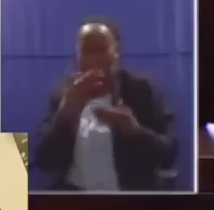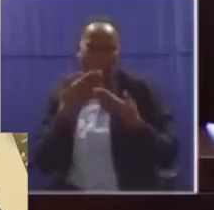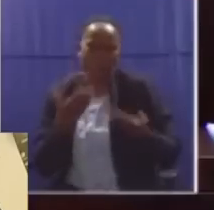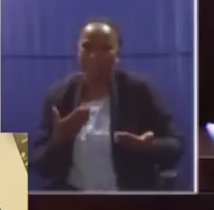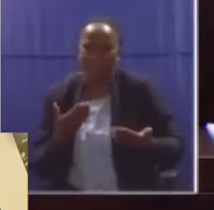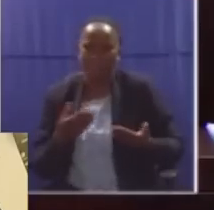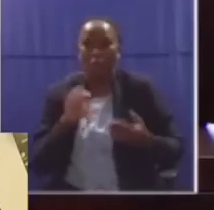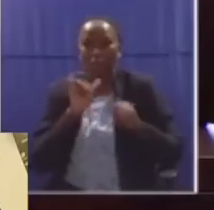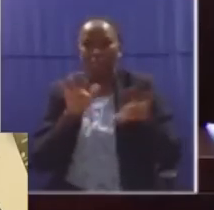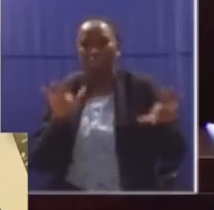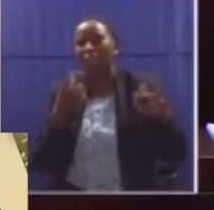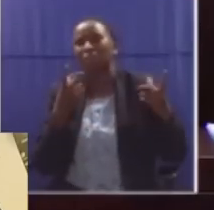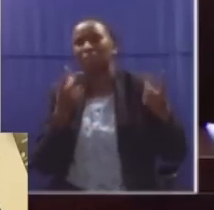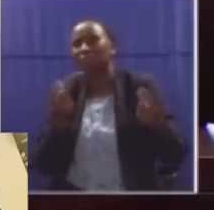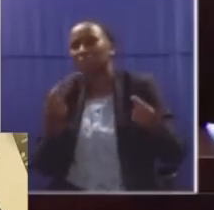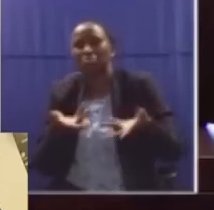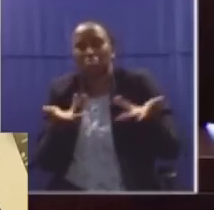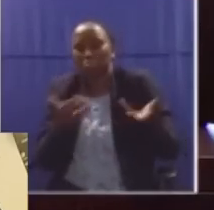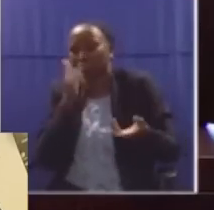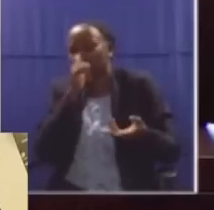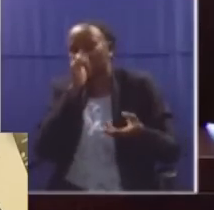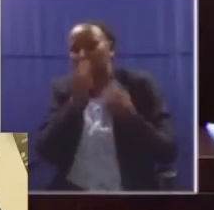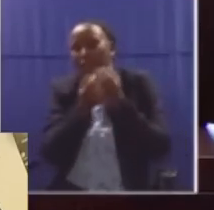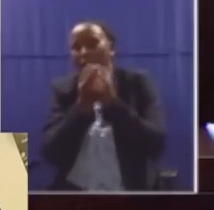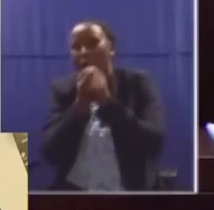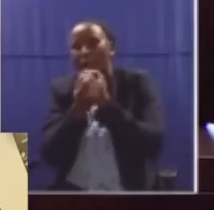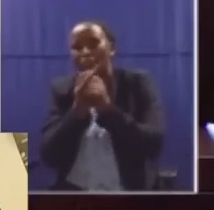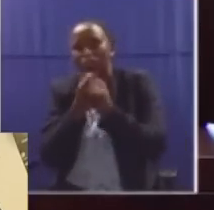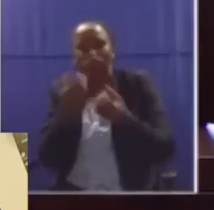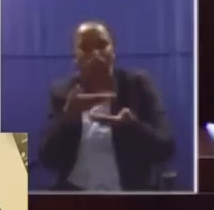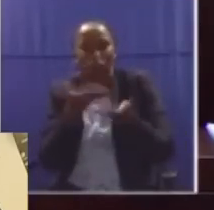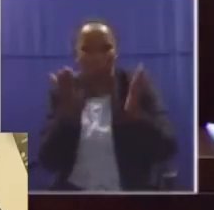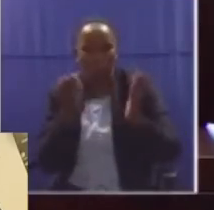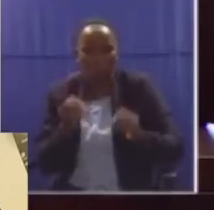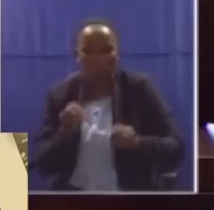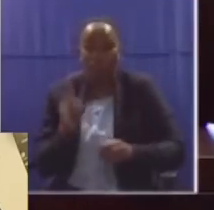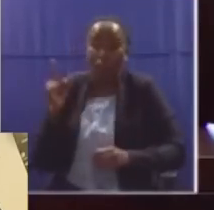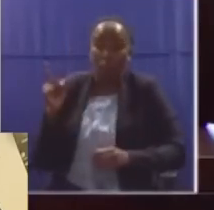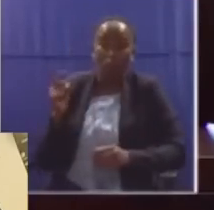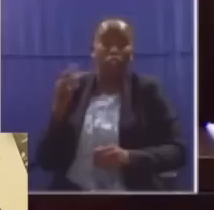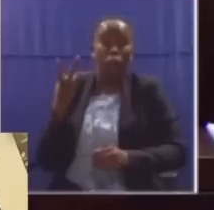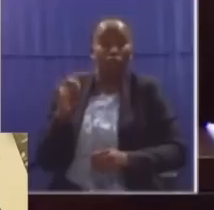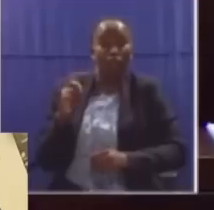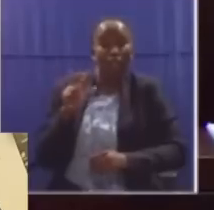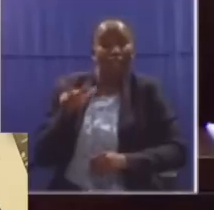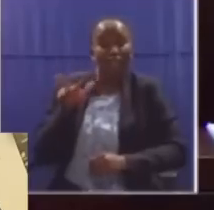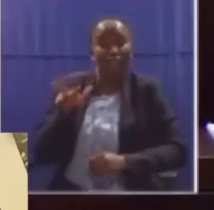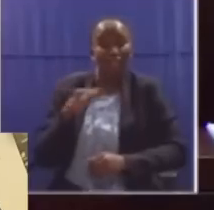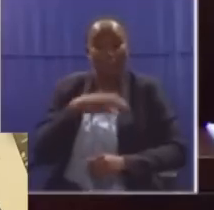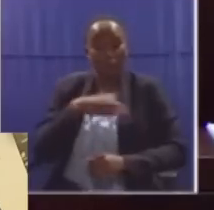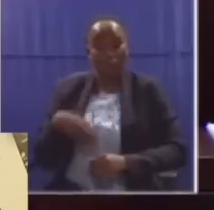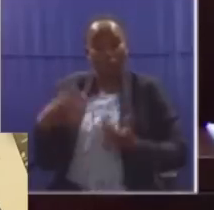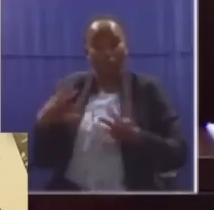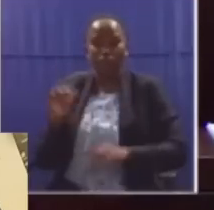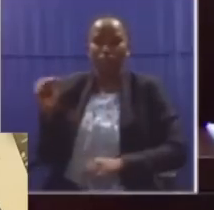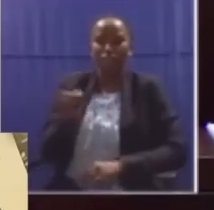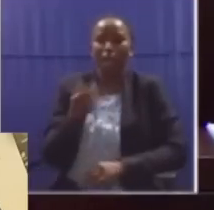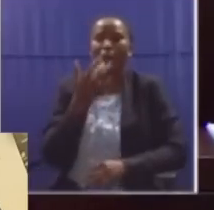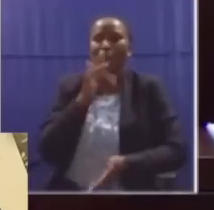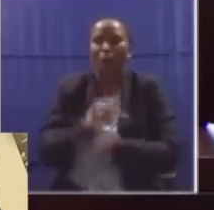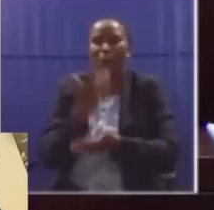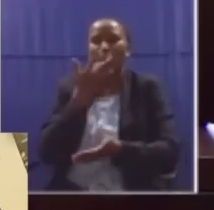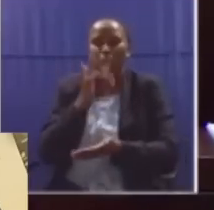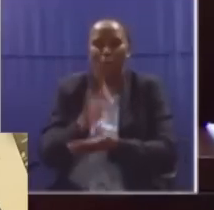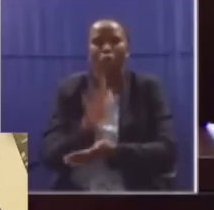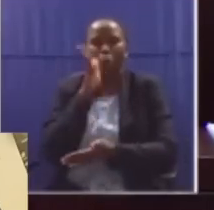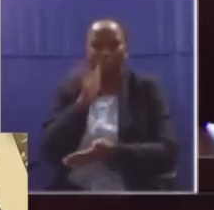rampant across our communities. Minister, when you took office in 2018, the president promised to halve violent crime in a decade. Halfway